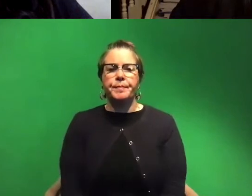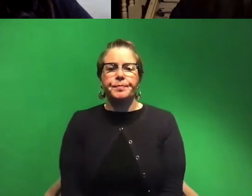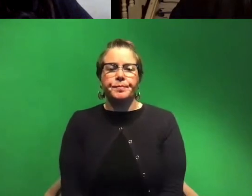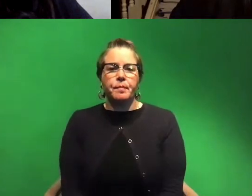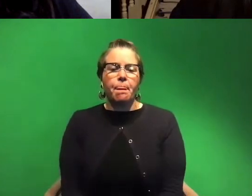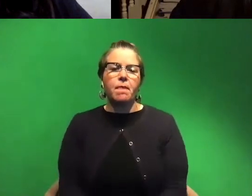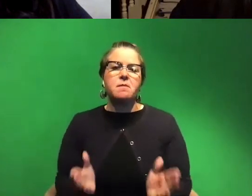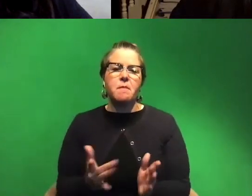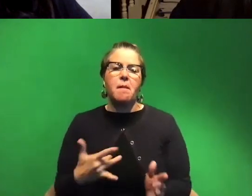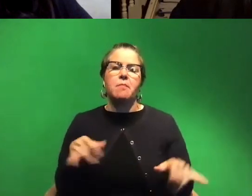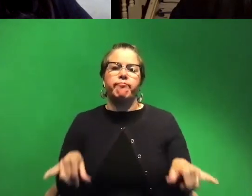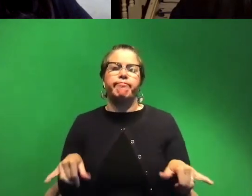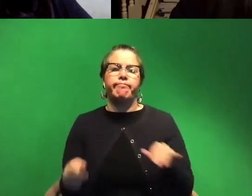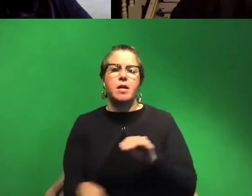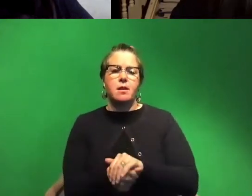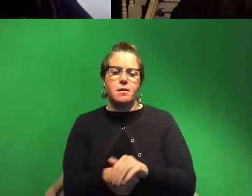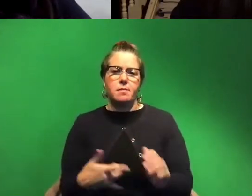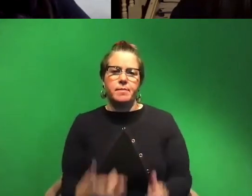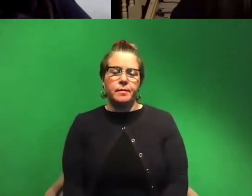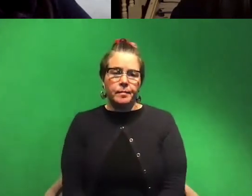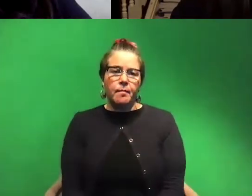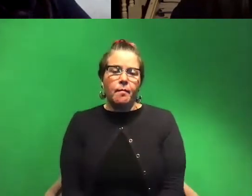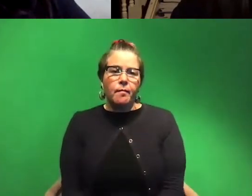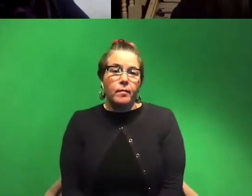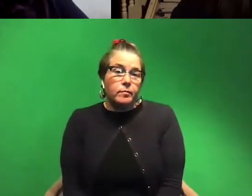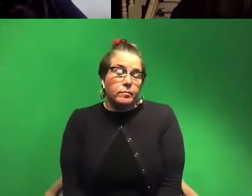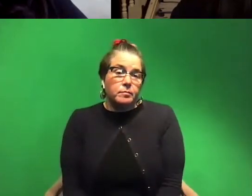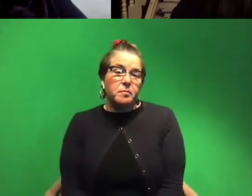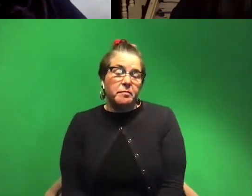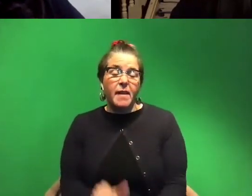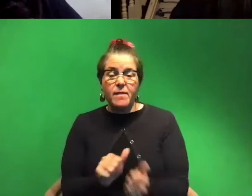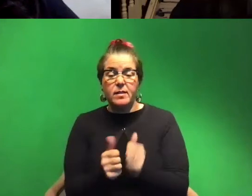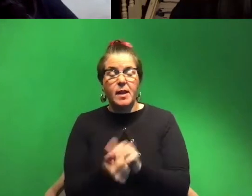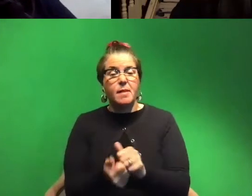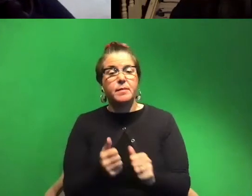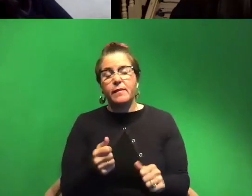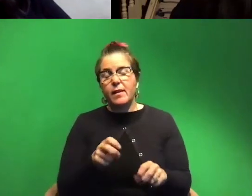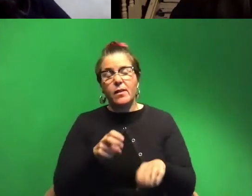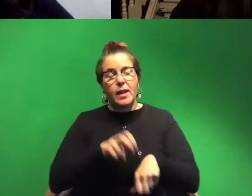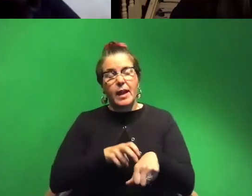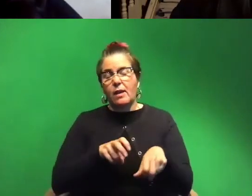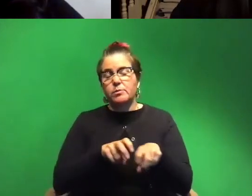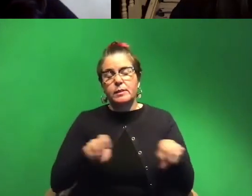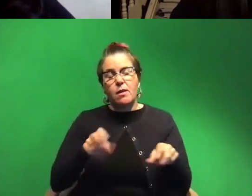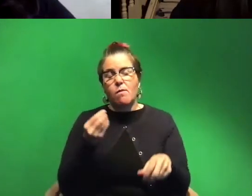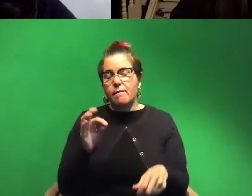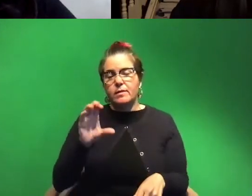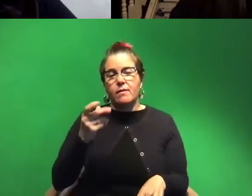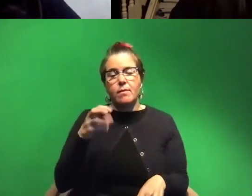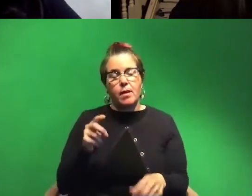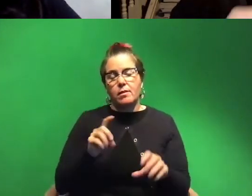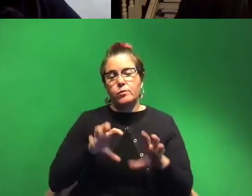than the smaller ones, which like to hide a lot, but they've adapted. They're the couch potatoes of the cephalopod world.